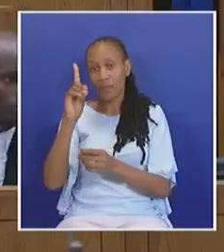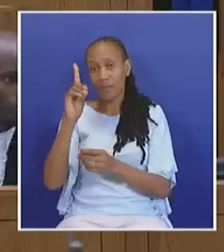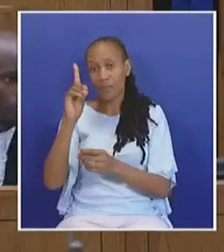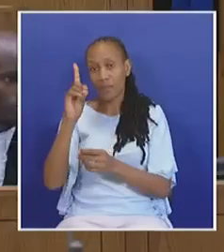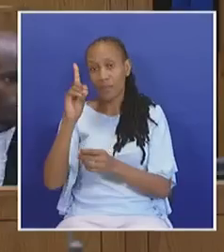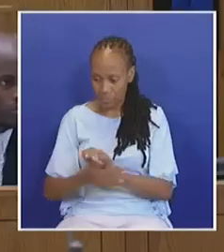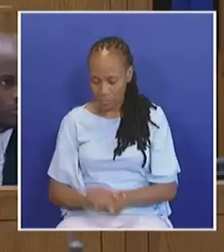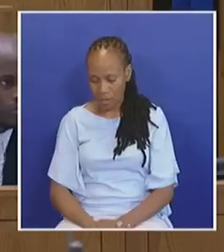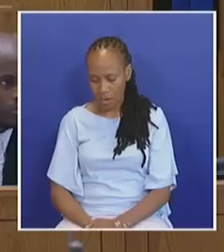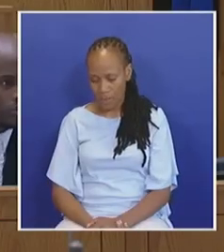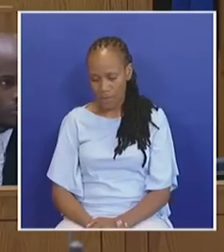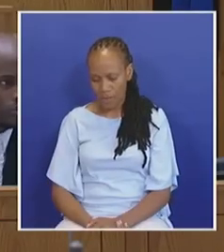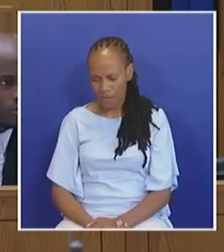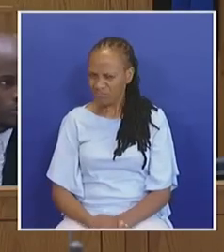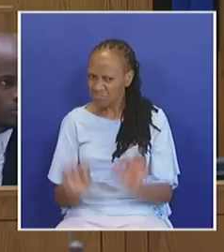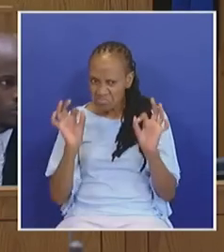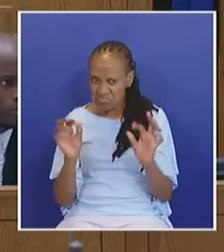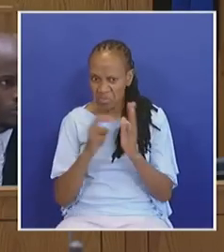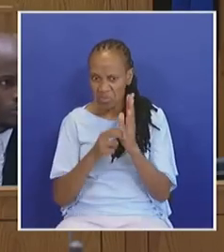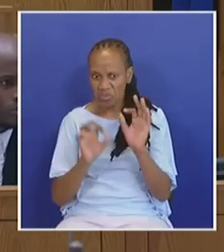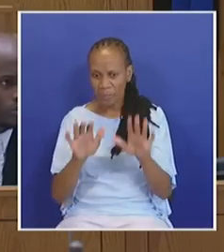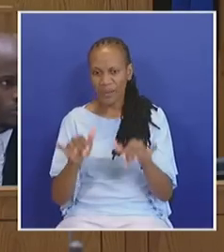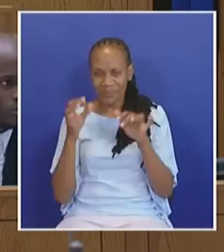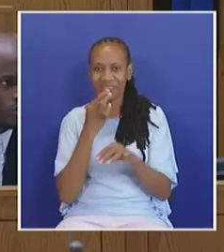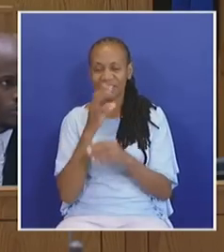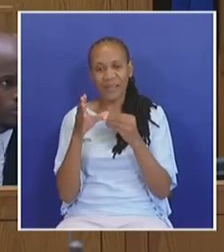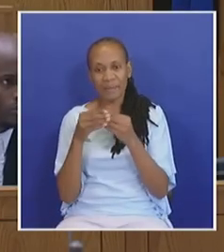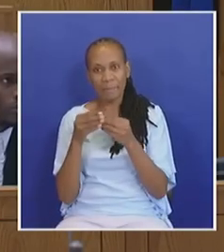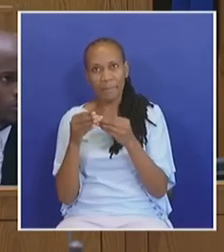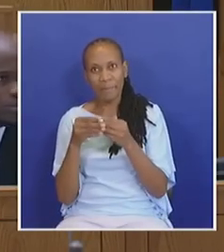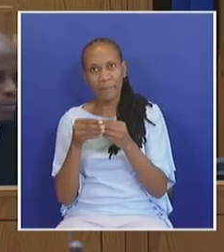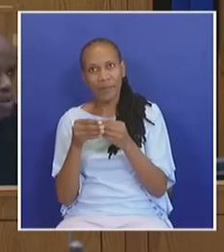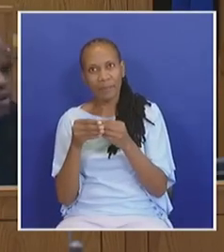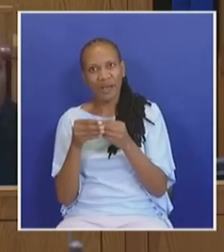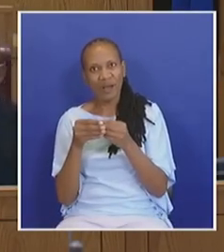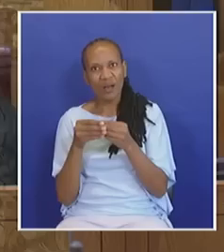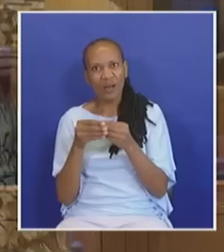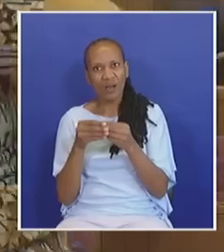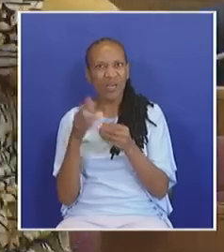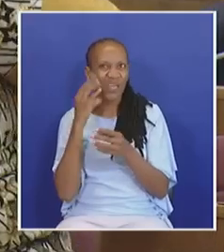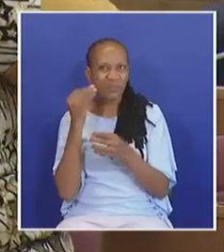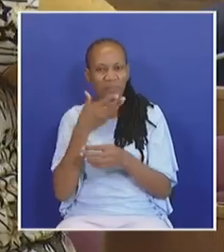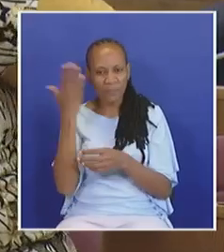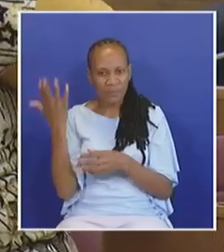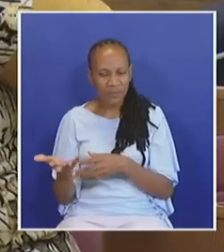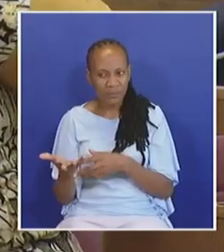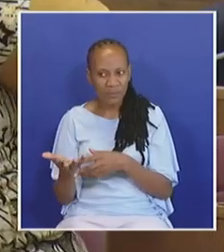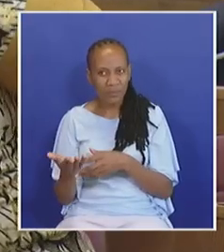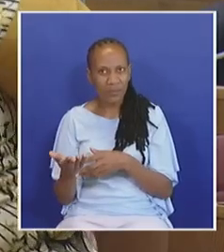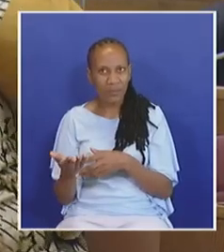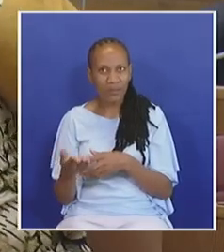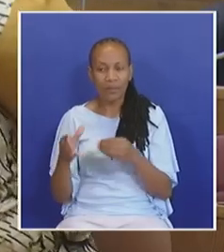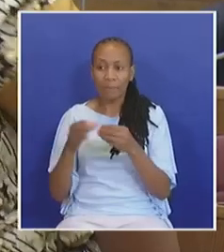Chair. Is it parliamentary to call an honorable member she is lying? That is what was said by Honorable